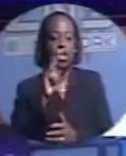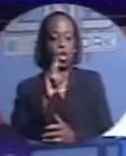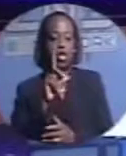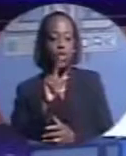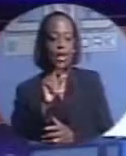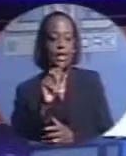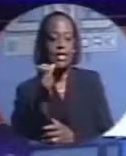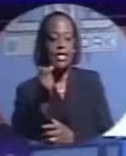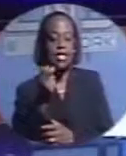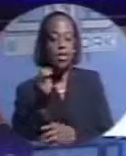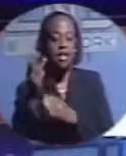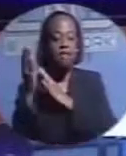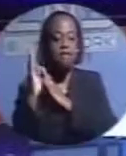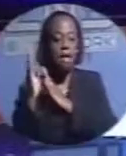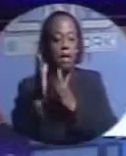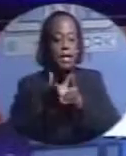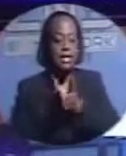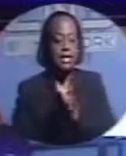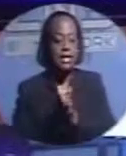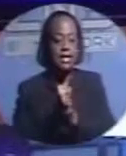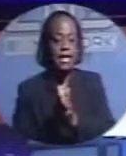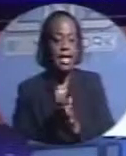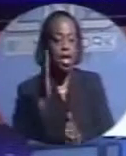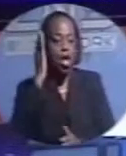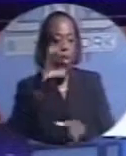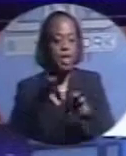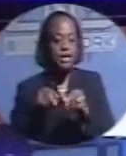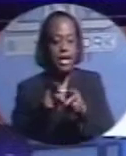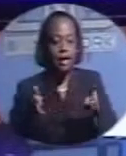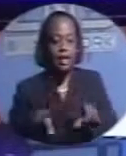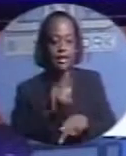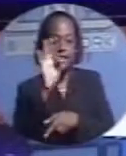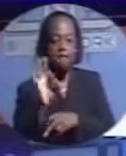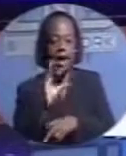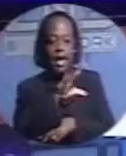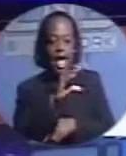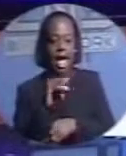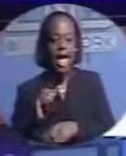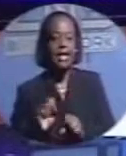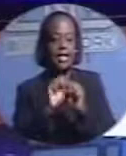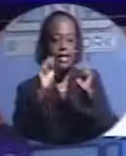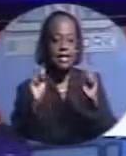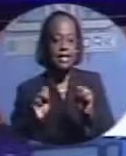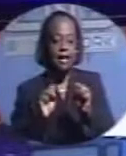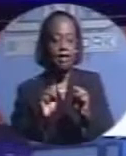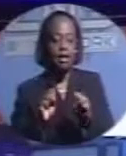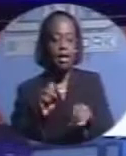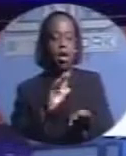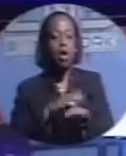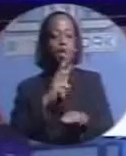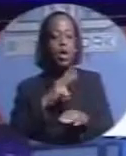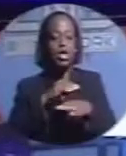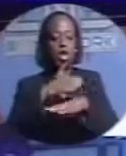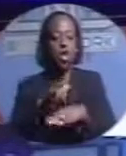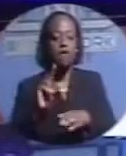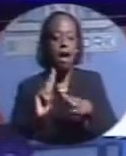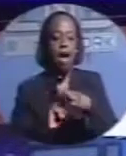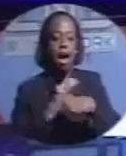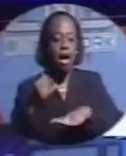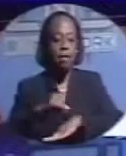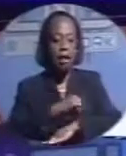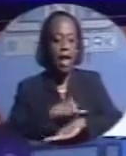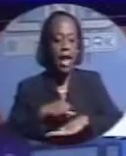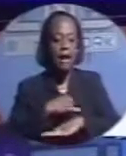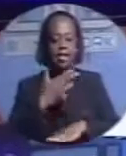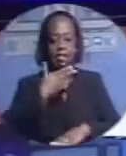2012 Bahamas Optimist Sailing Championships will take place this coming Friday and Saturday on waters off Harbor Island. The event will feature the best young skippers